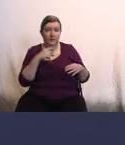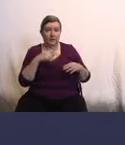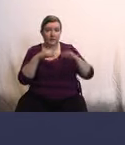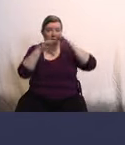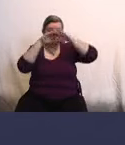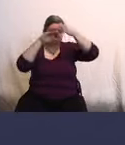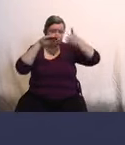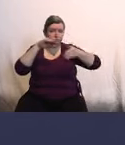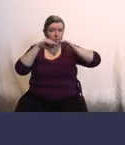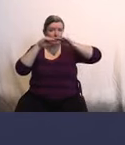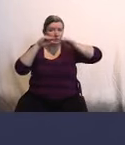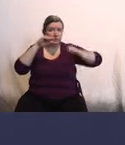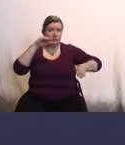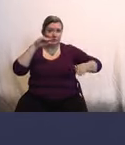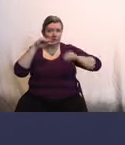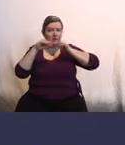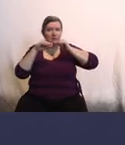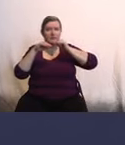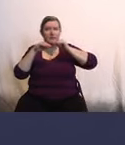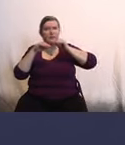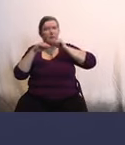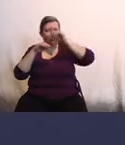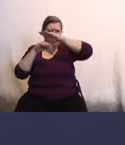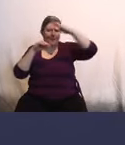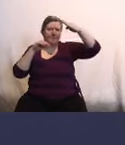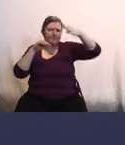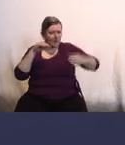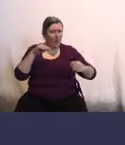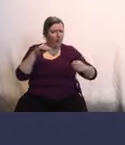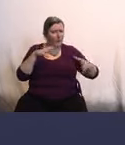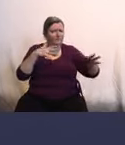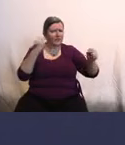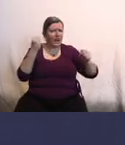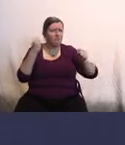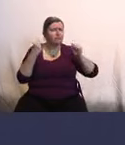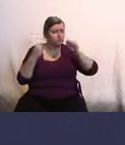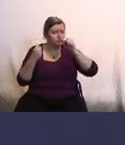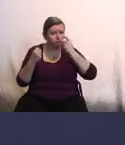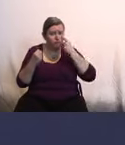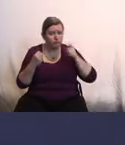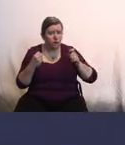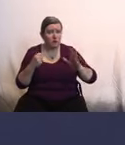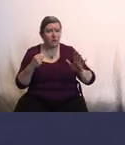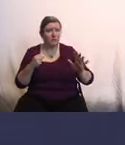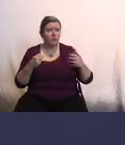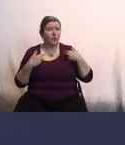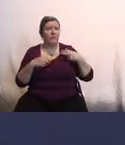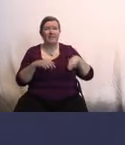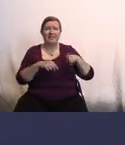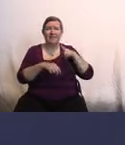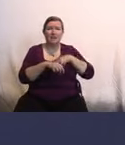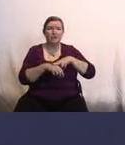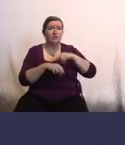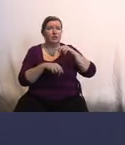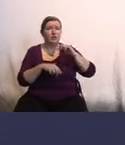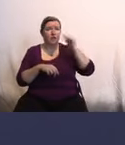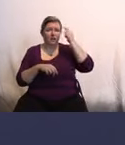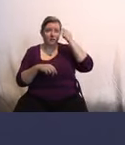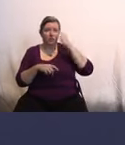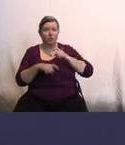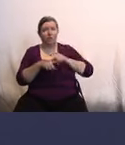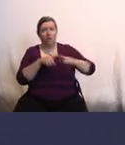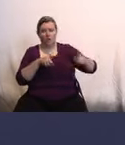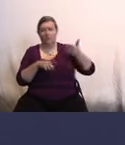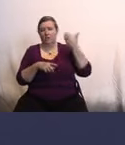this case. We had a national governor's call on Friday. By the way, it's quite